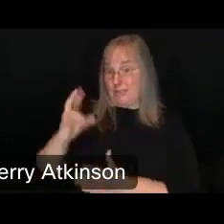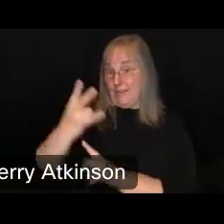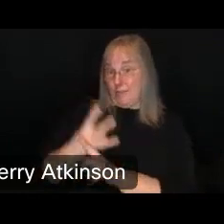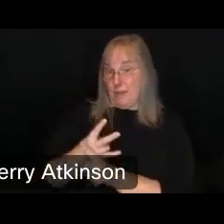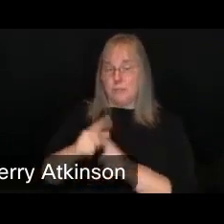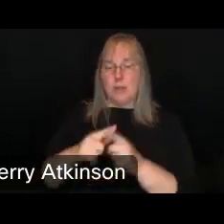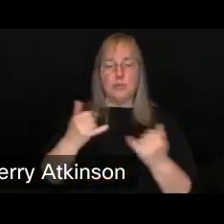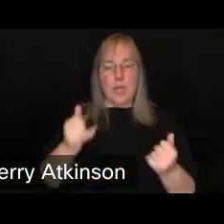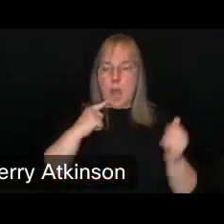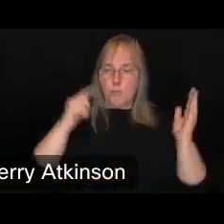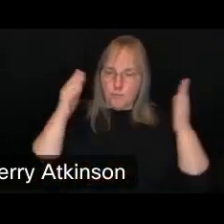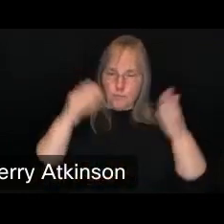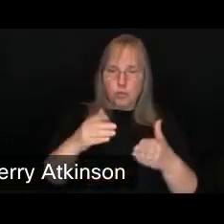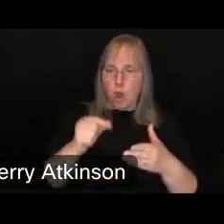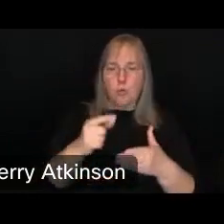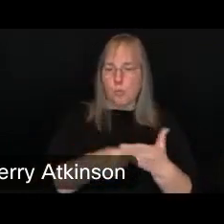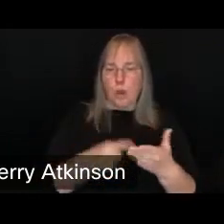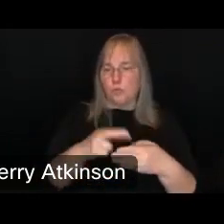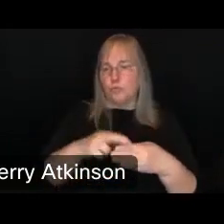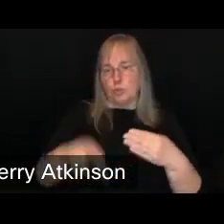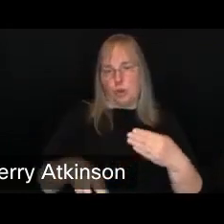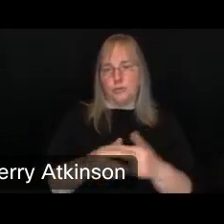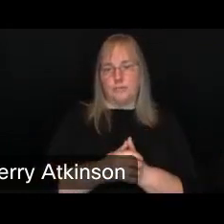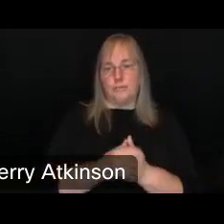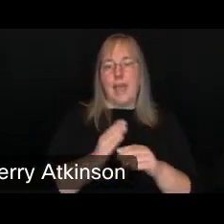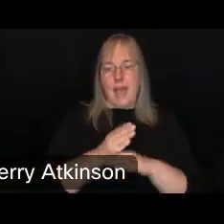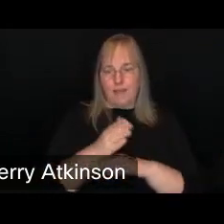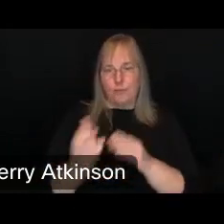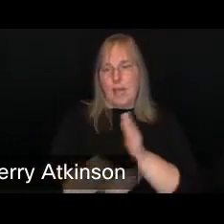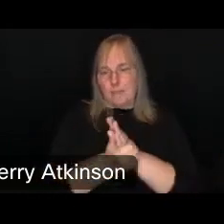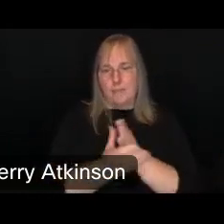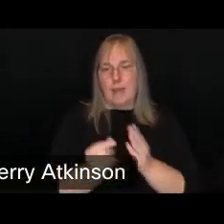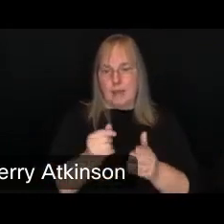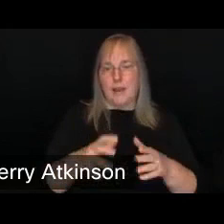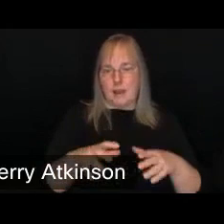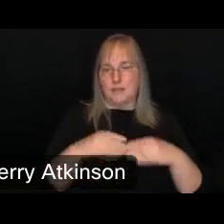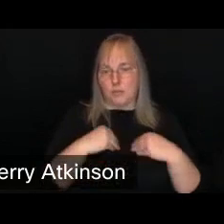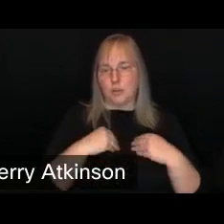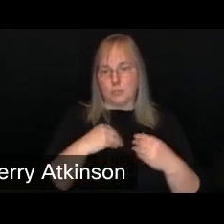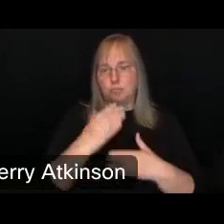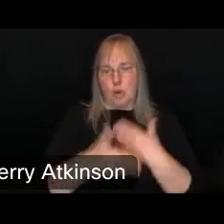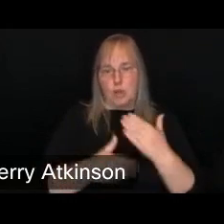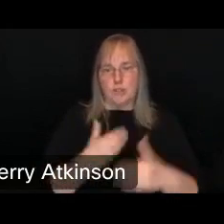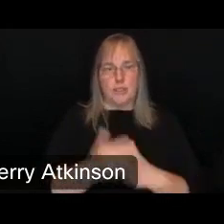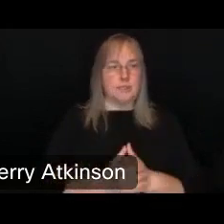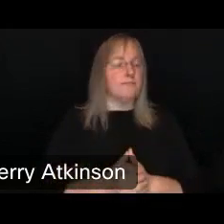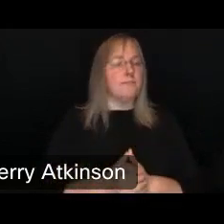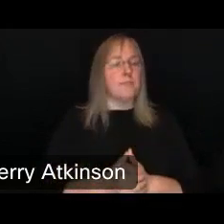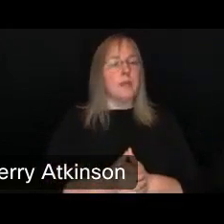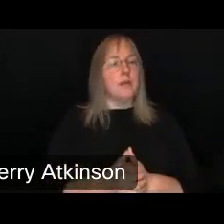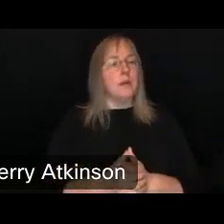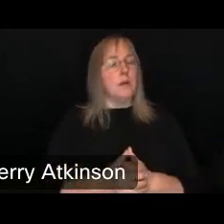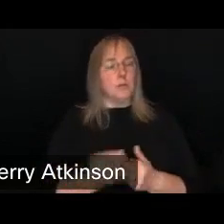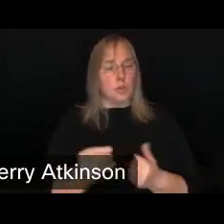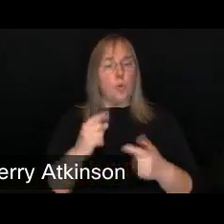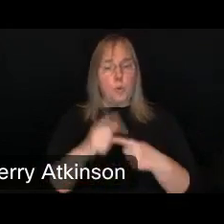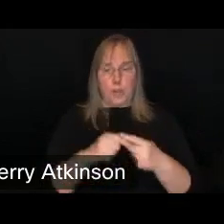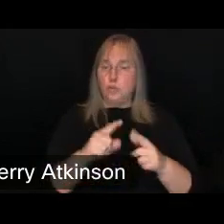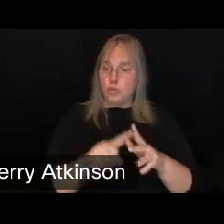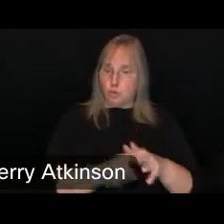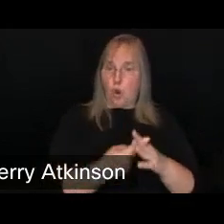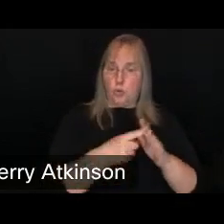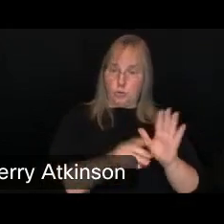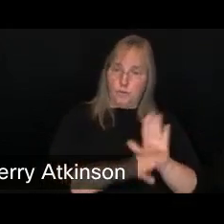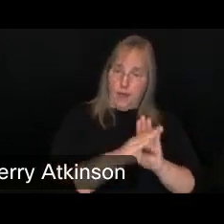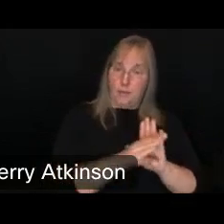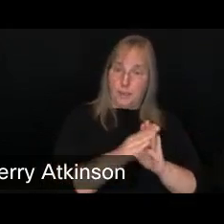on where we landed after the amendment and adoption process. So when you go about developing a general